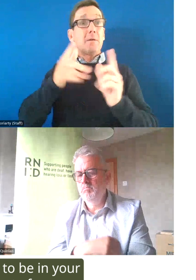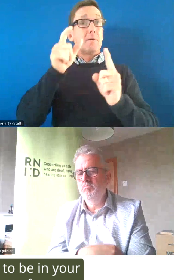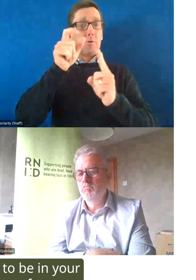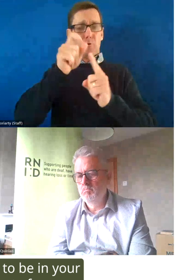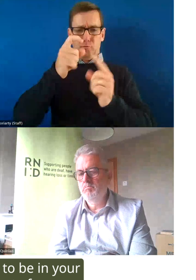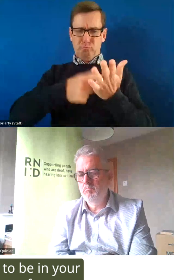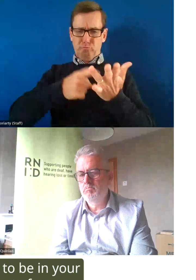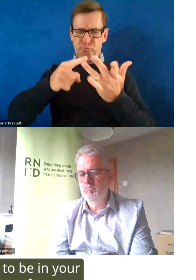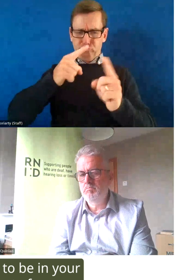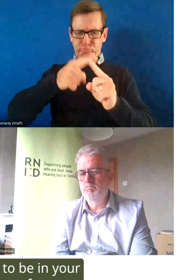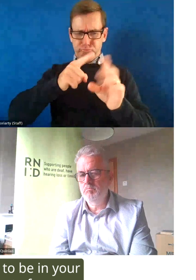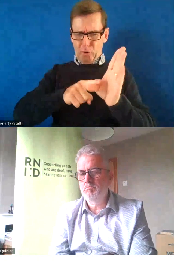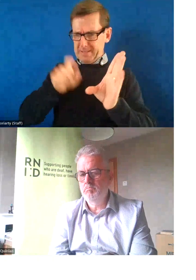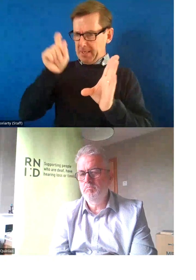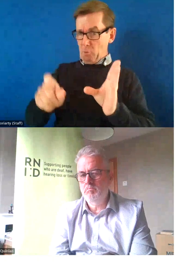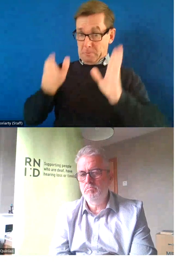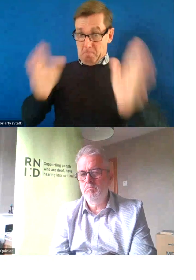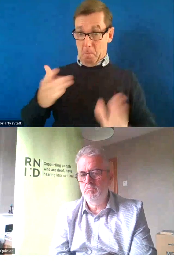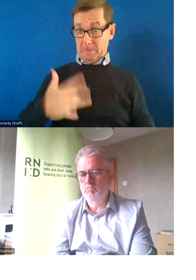area to cast your vote for you.